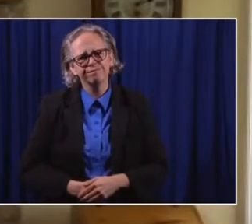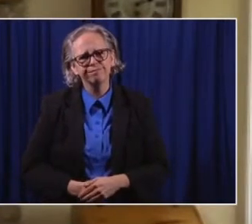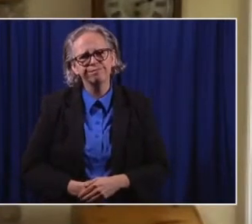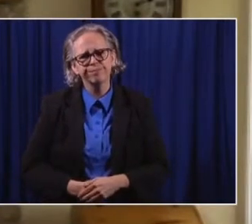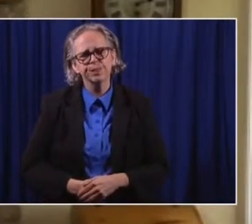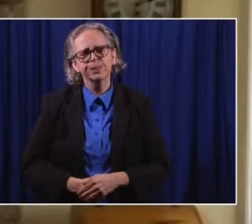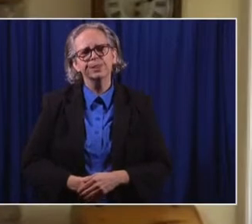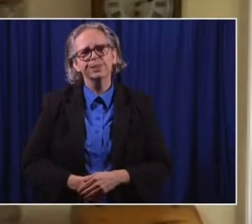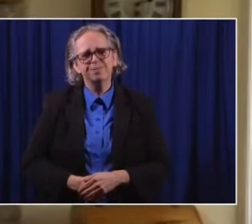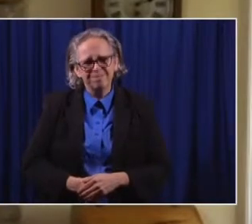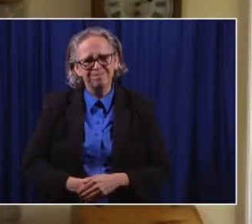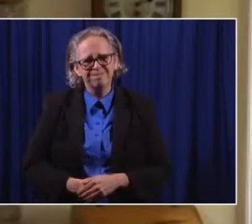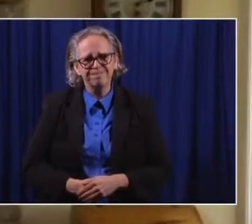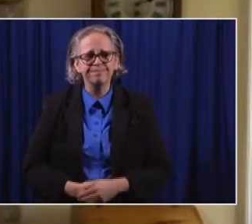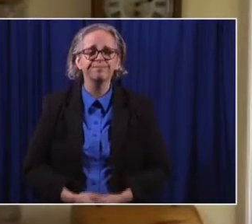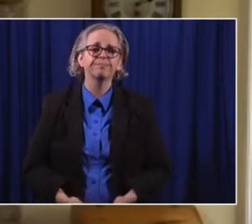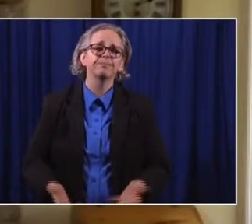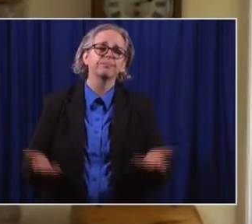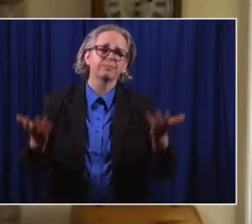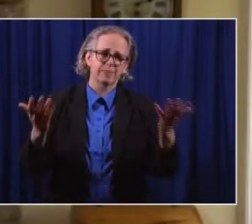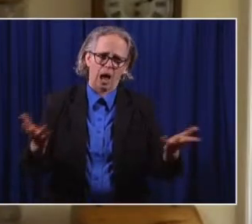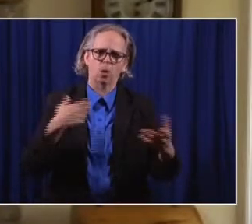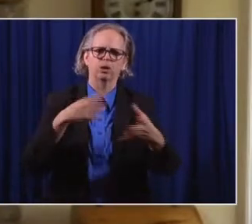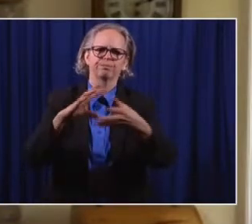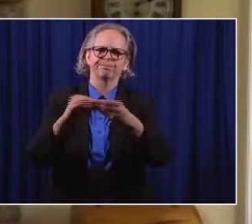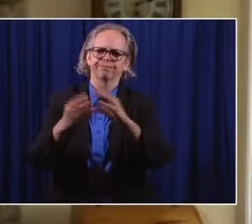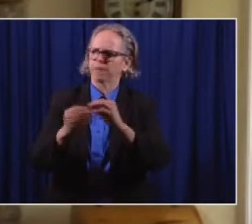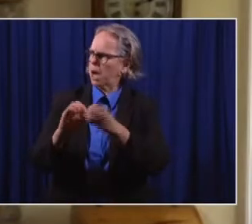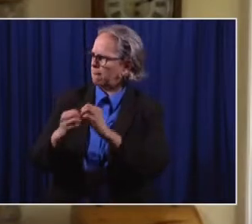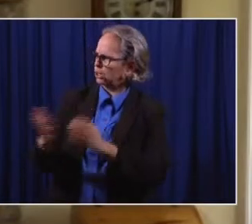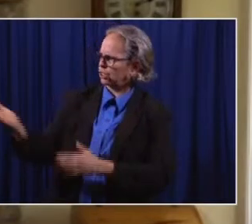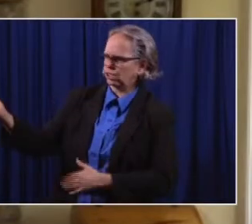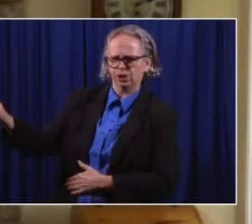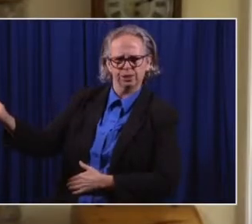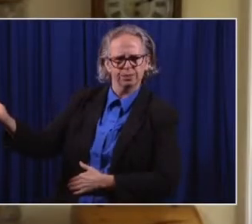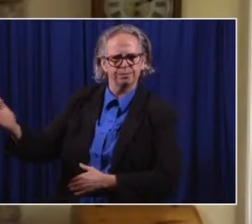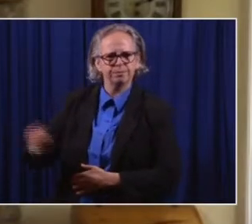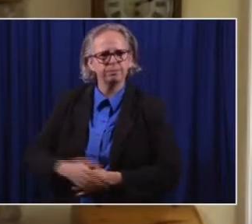All right, Eric, let's move to our data slides. Today we have